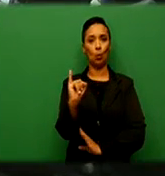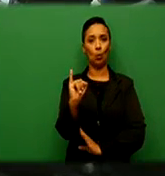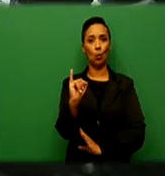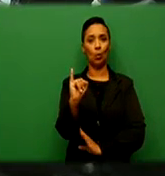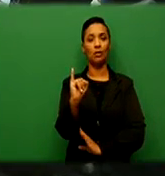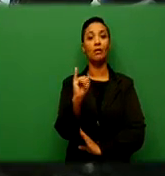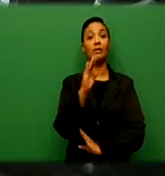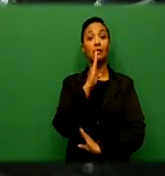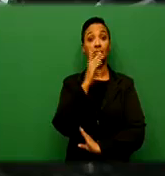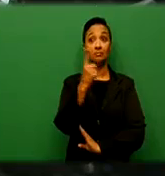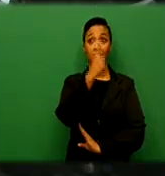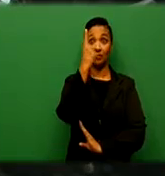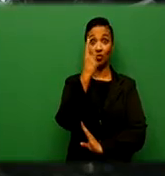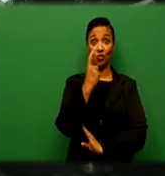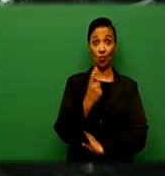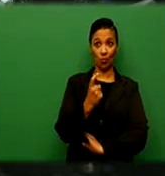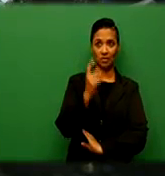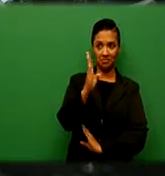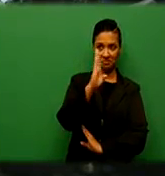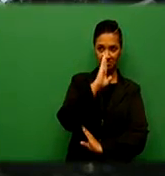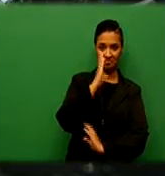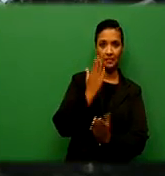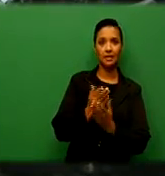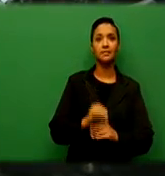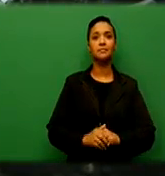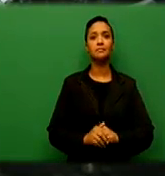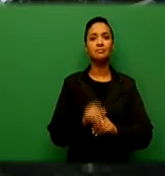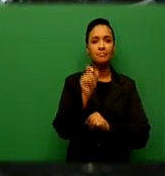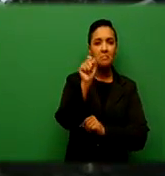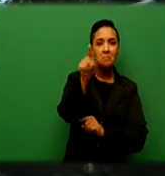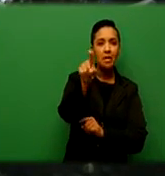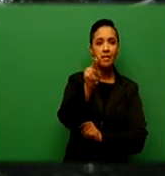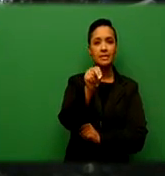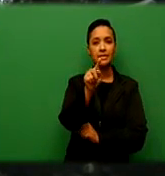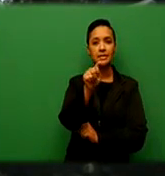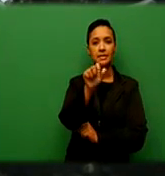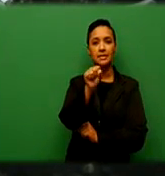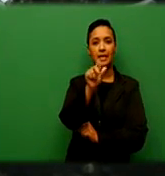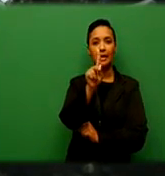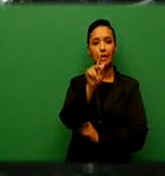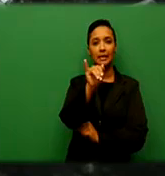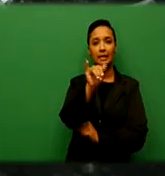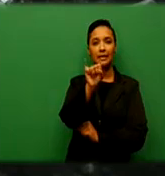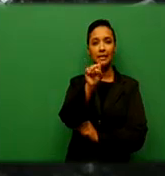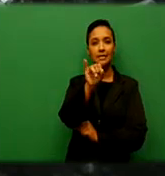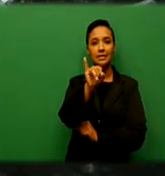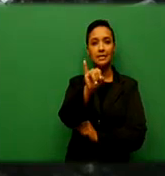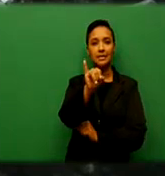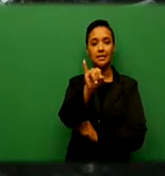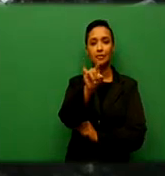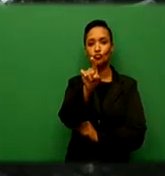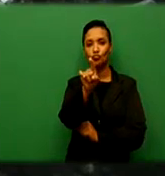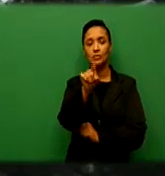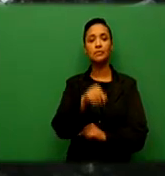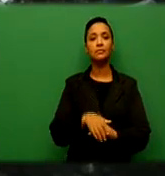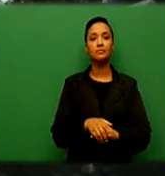your questions. Right at the back, Ntsakisi, and you, sir. Okay,